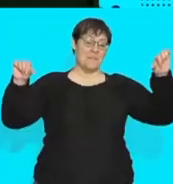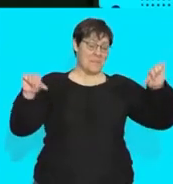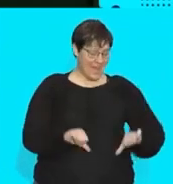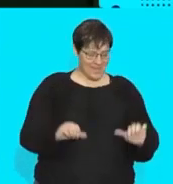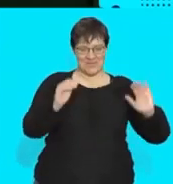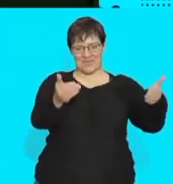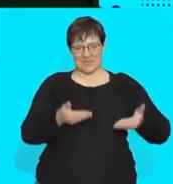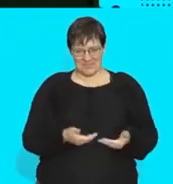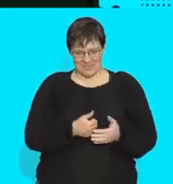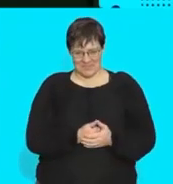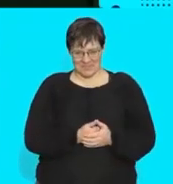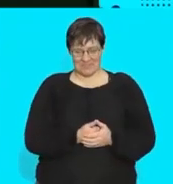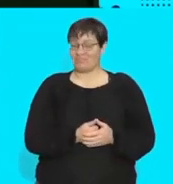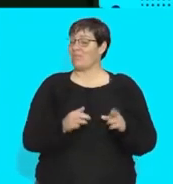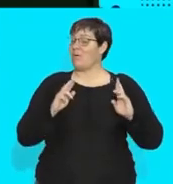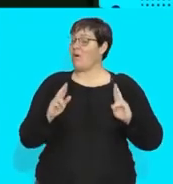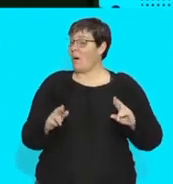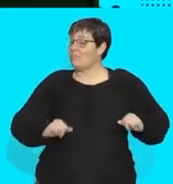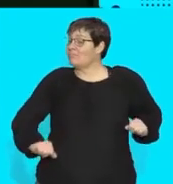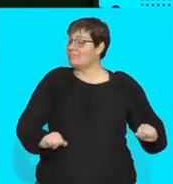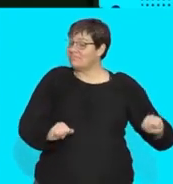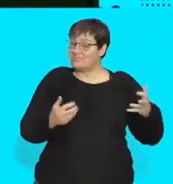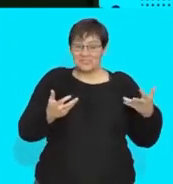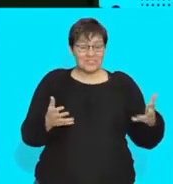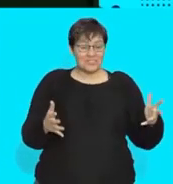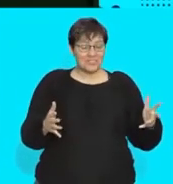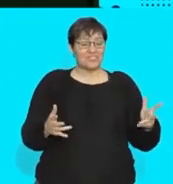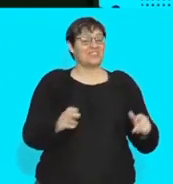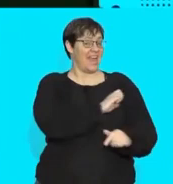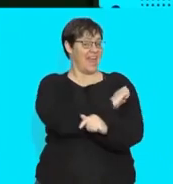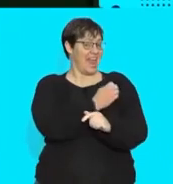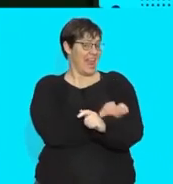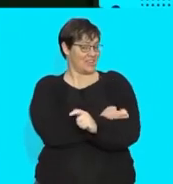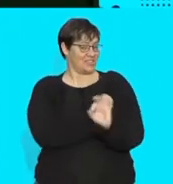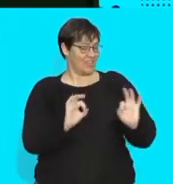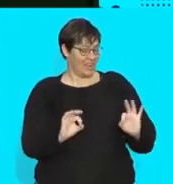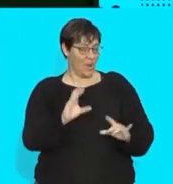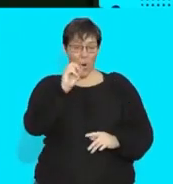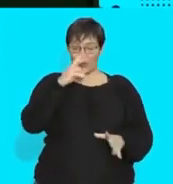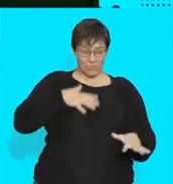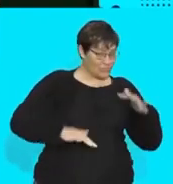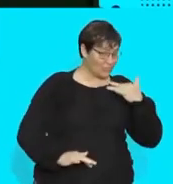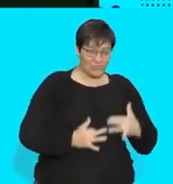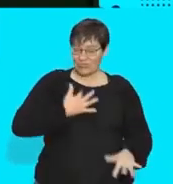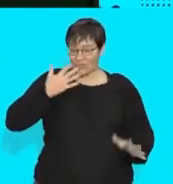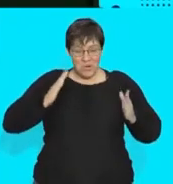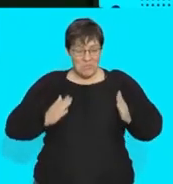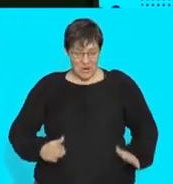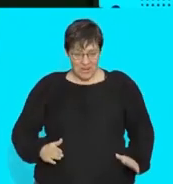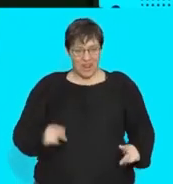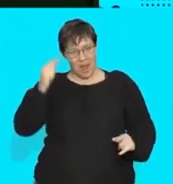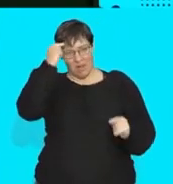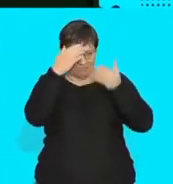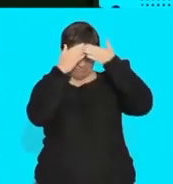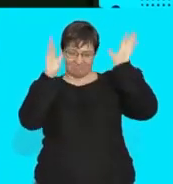Welcome back, Life Sciences. Hope you got those muscles going, got the energy flowing and the oxygen going through the body to make